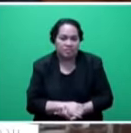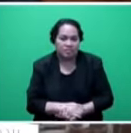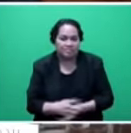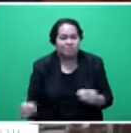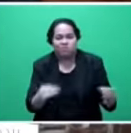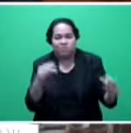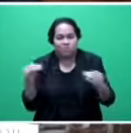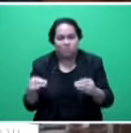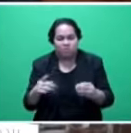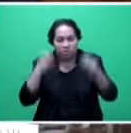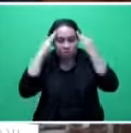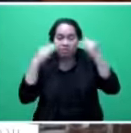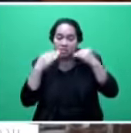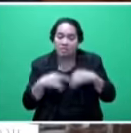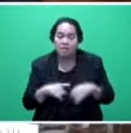order,